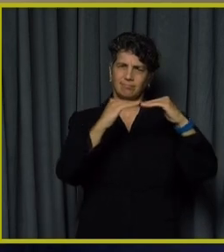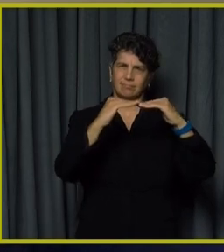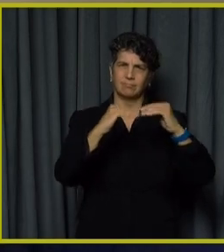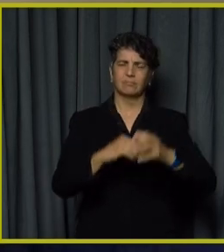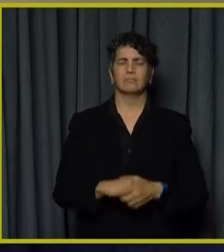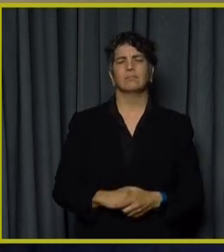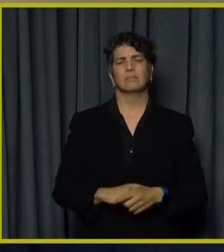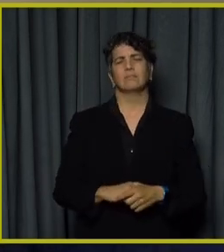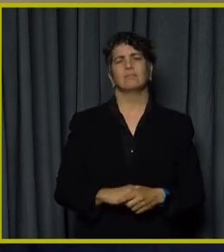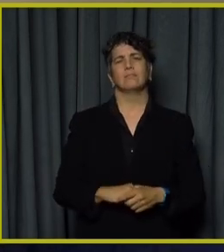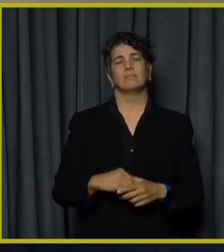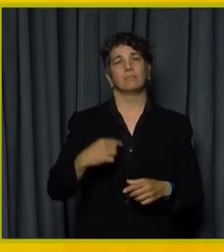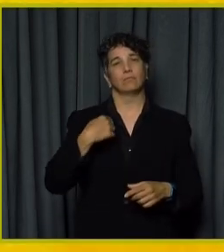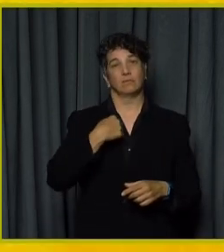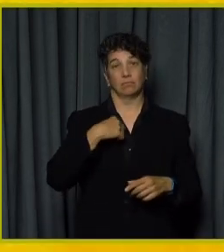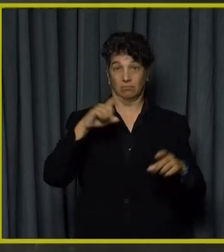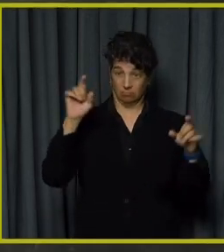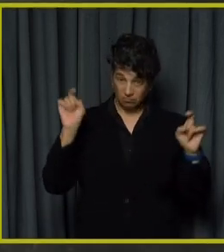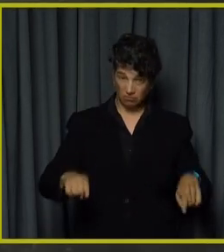silent anymore.